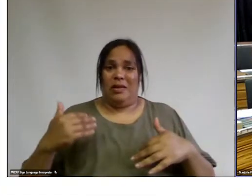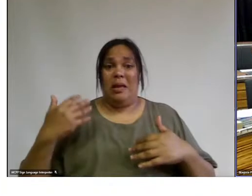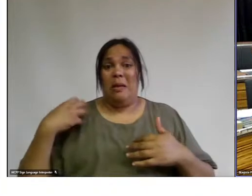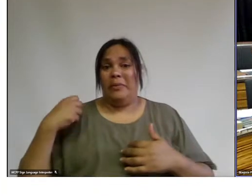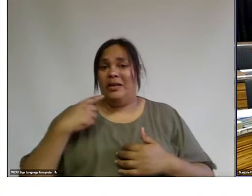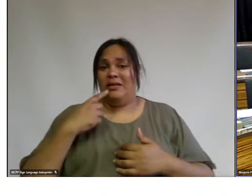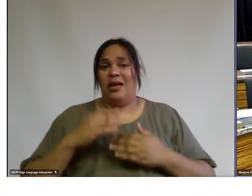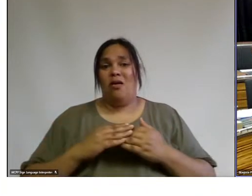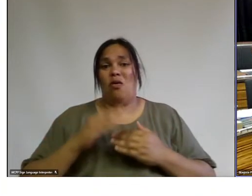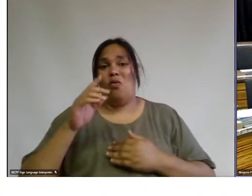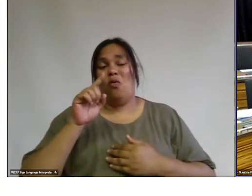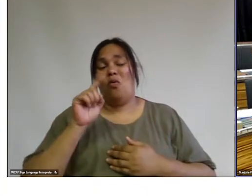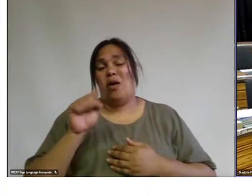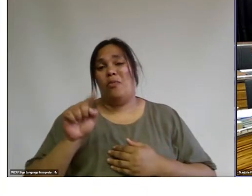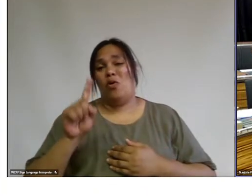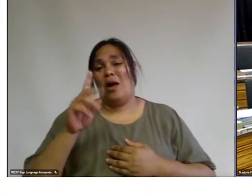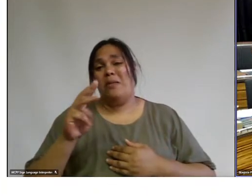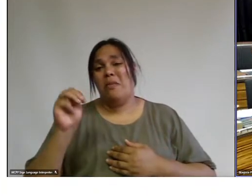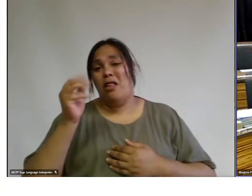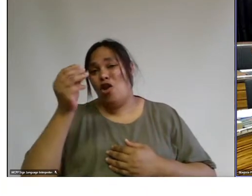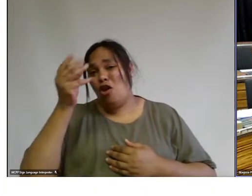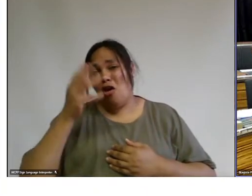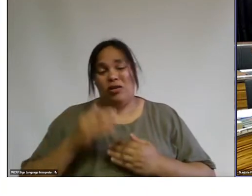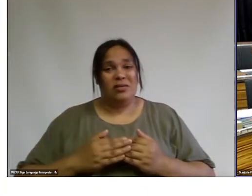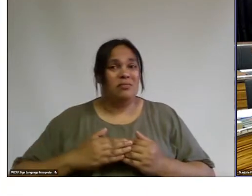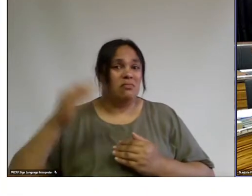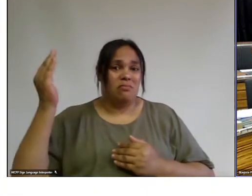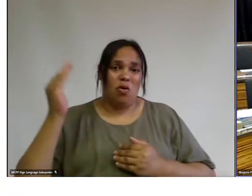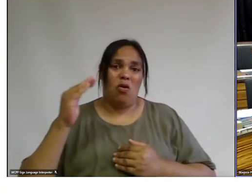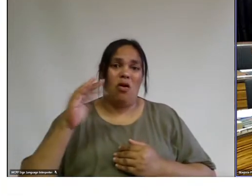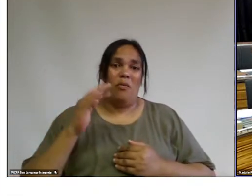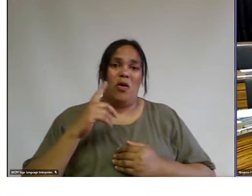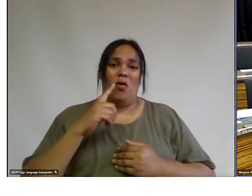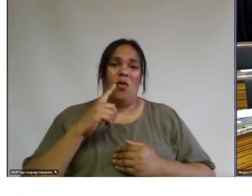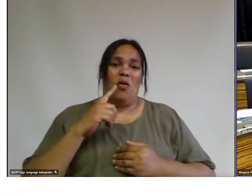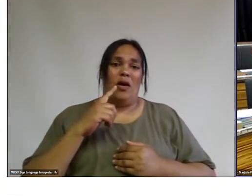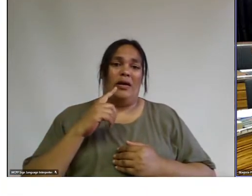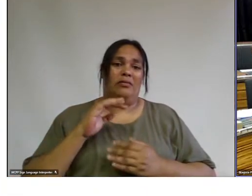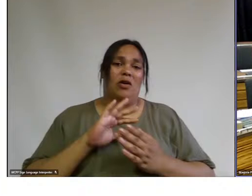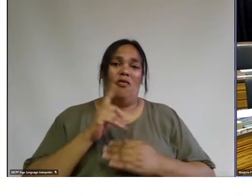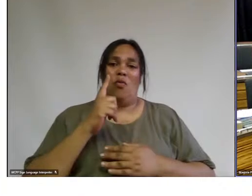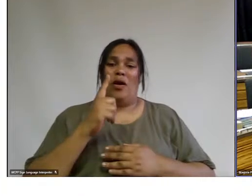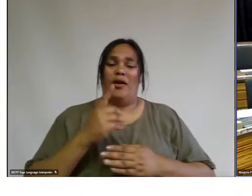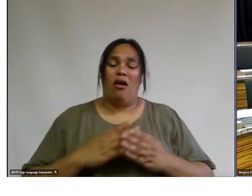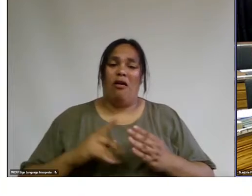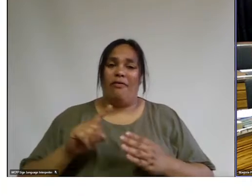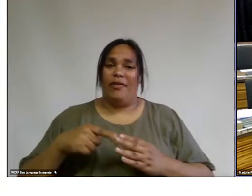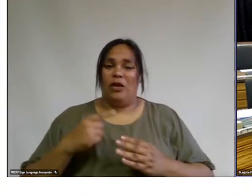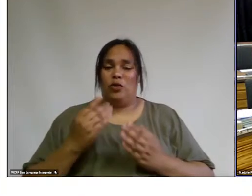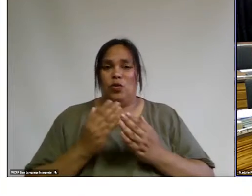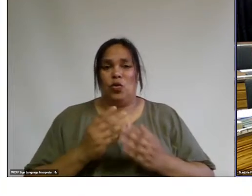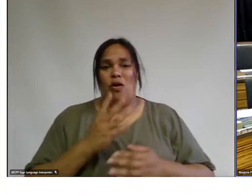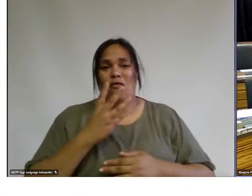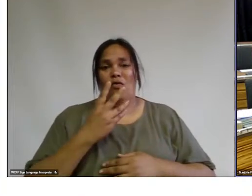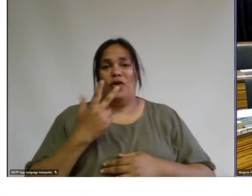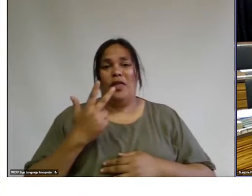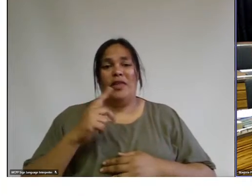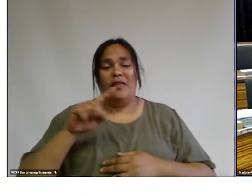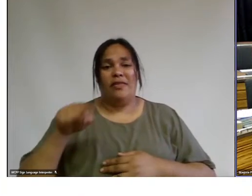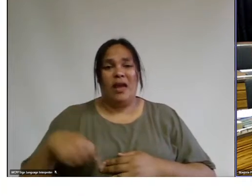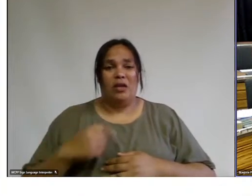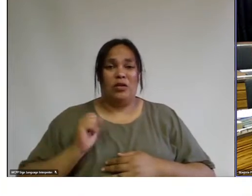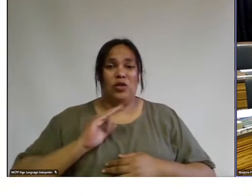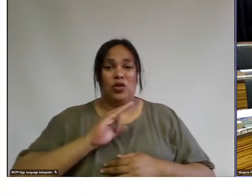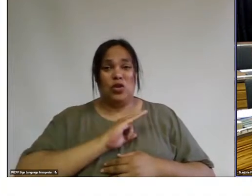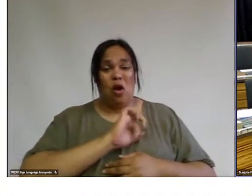mentioned, it's got more than 1.1 million learners in 1,500 schools. It's got 43,000 staff,